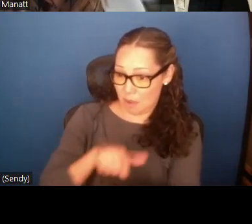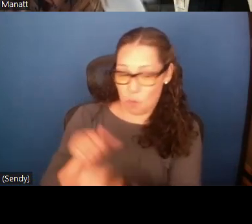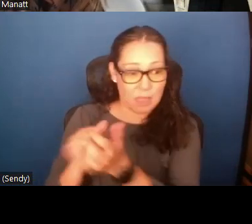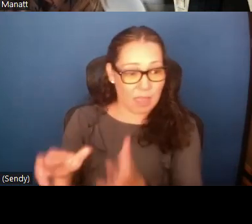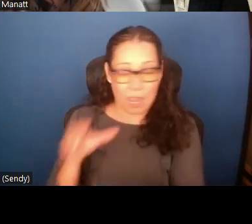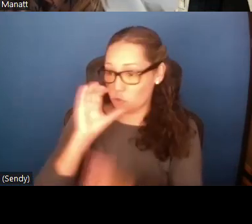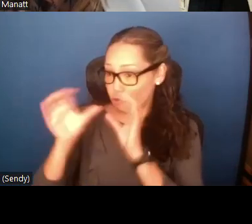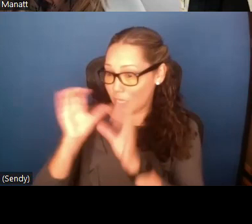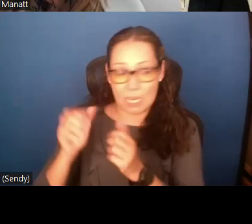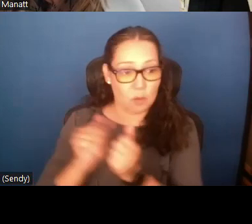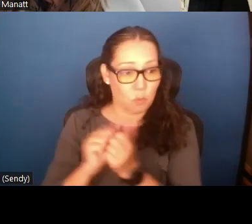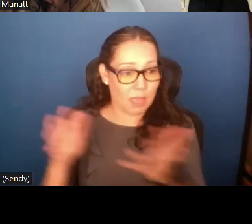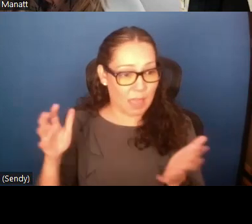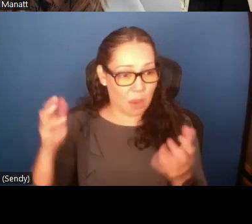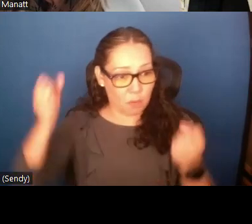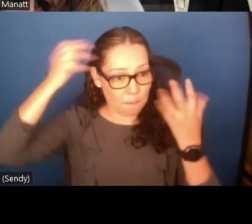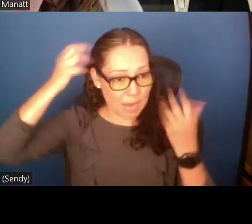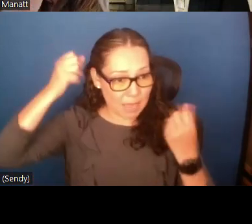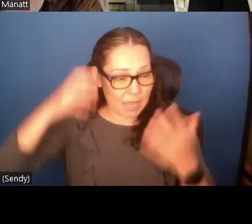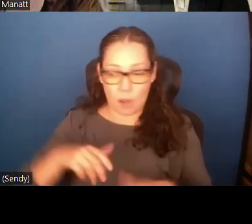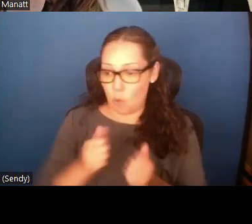or bathing or toileting,